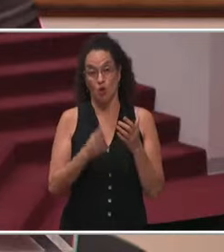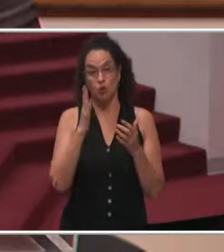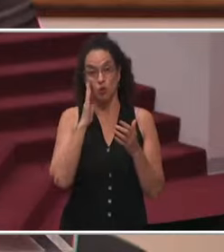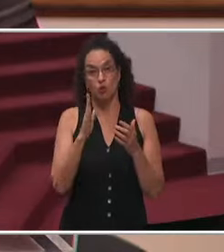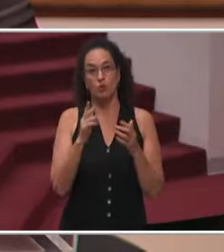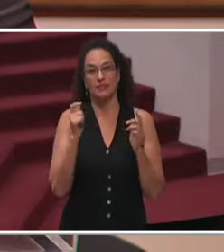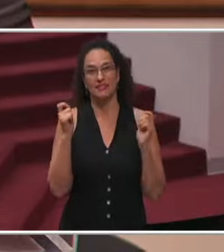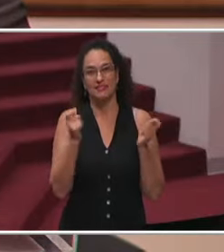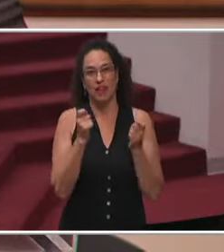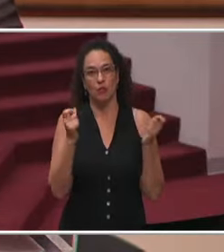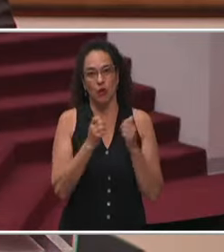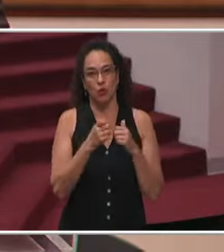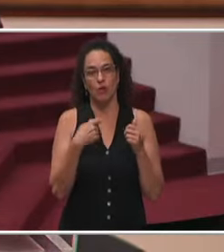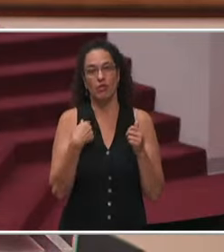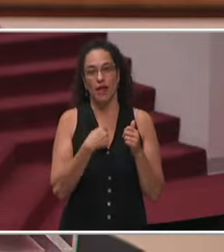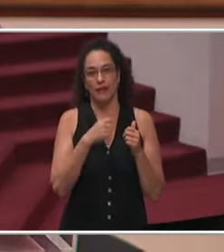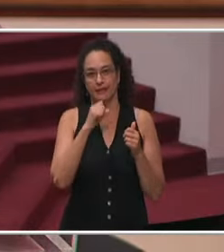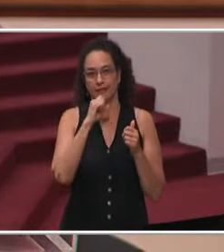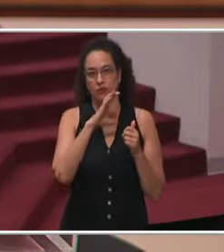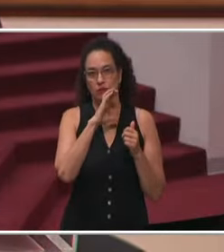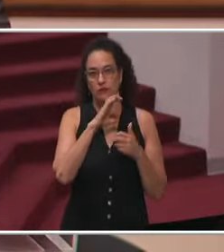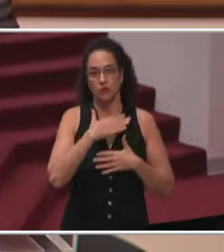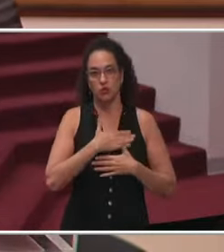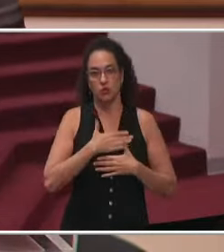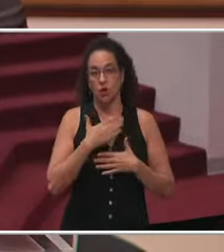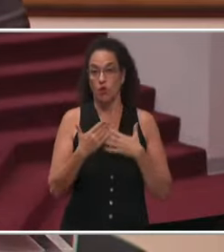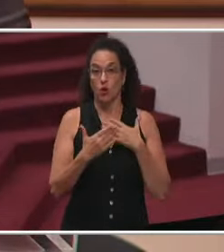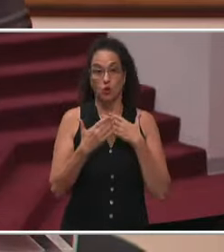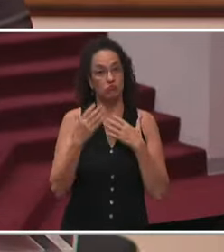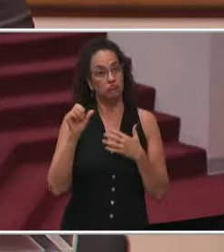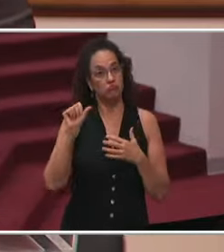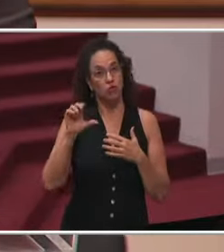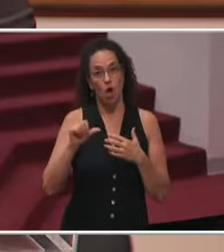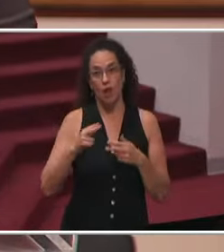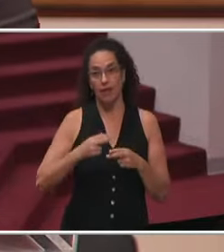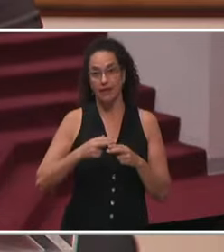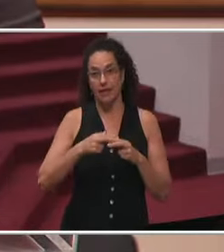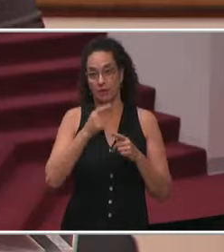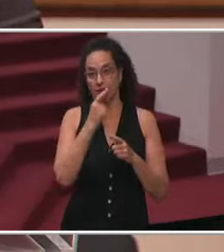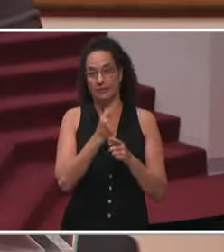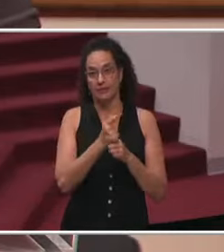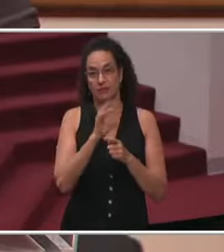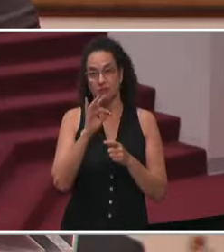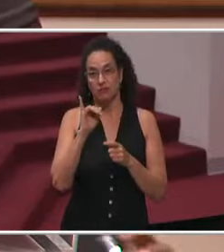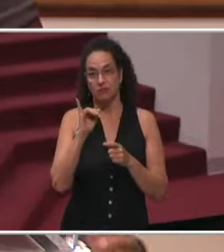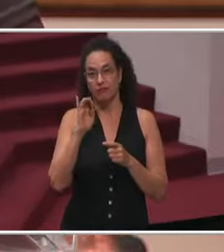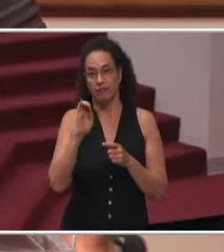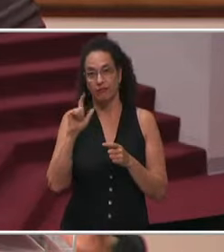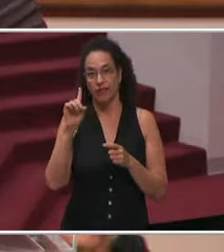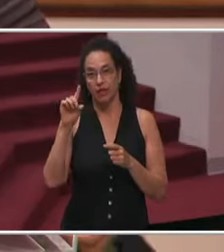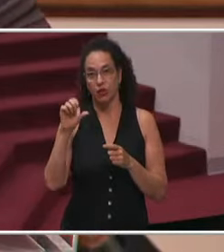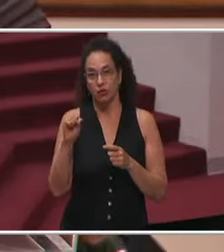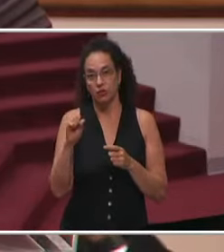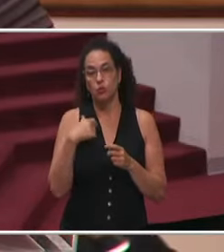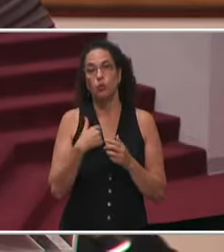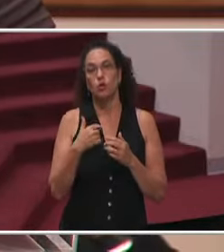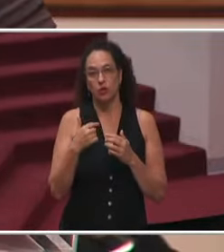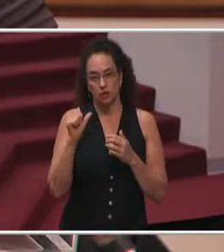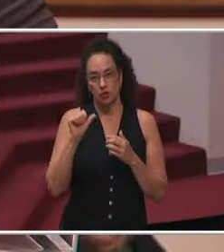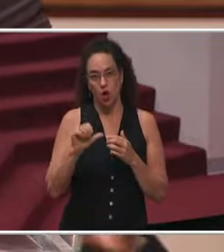seniors' appreciation. So we call out the name of Sister Fields, and we call out the name of Sister